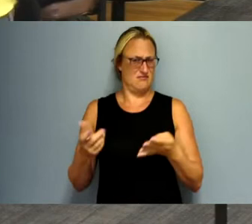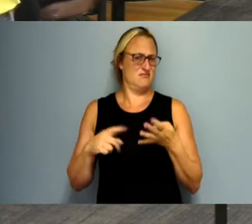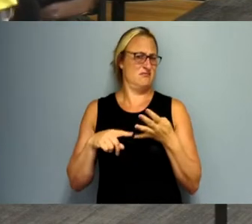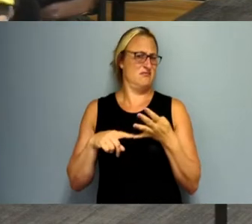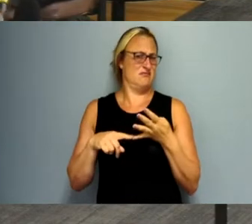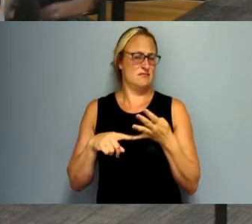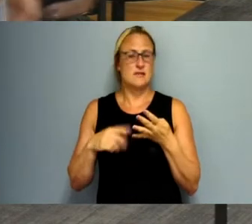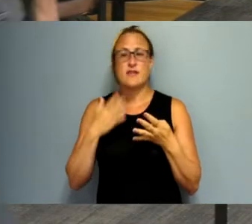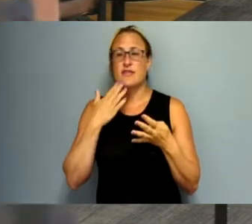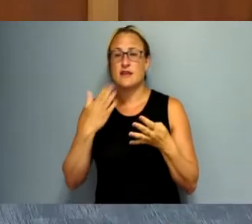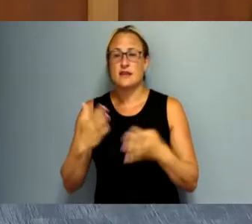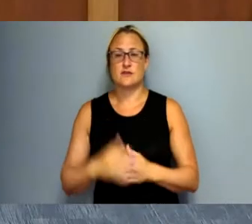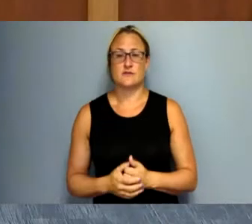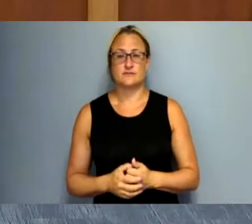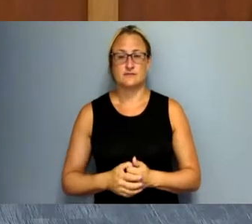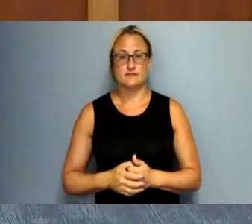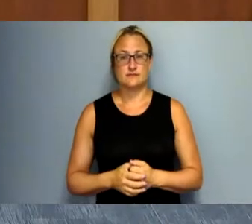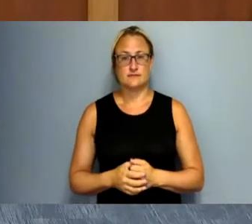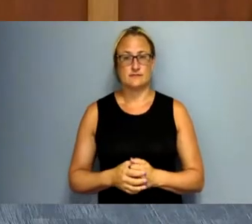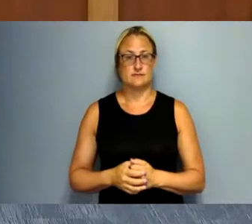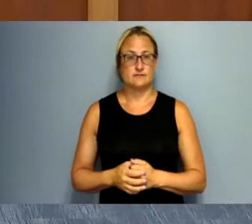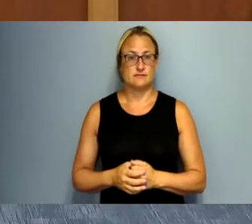Okay, thank you.